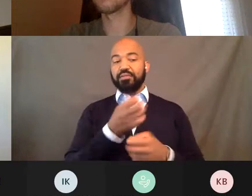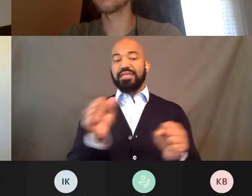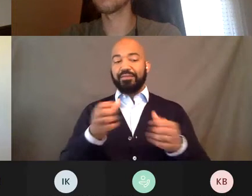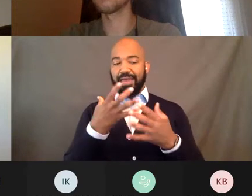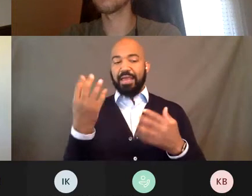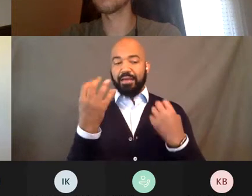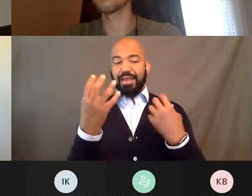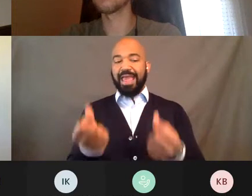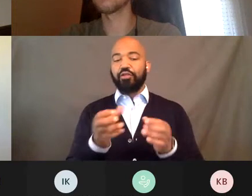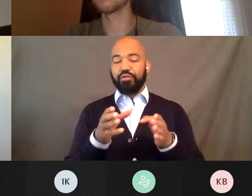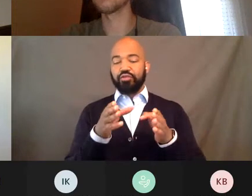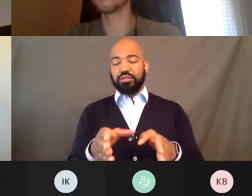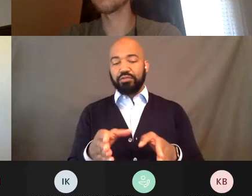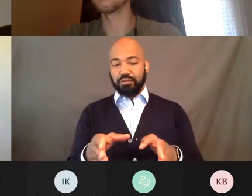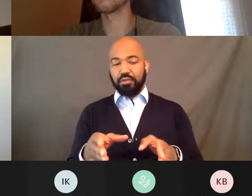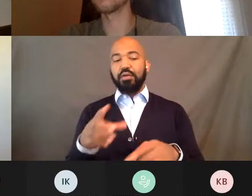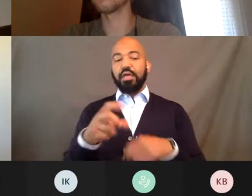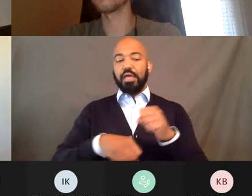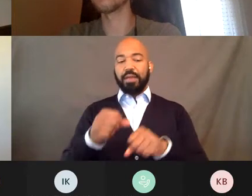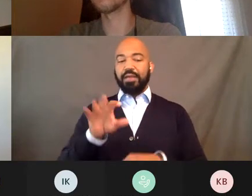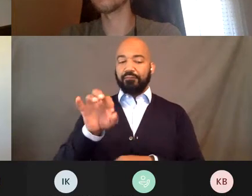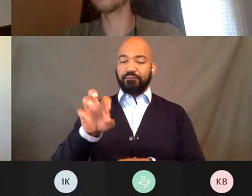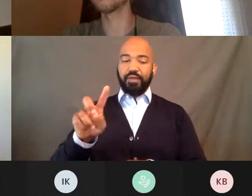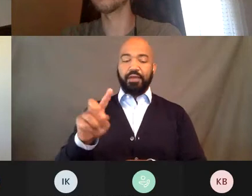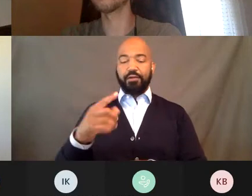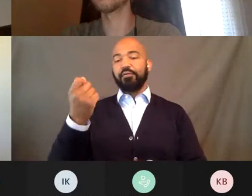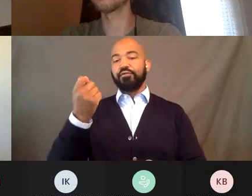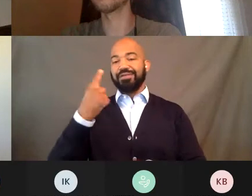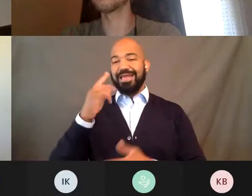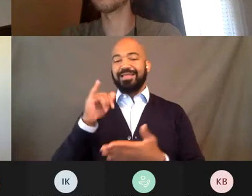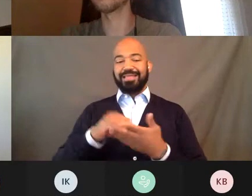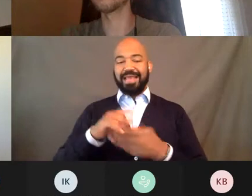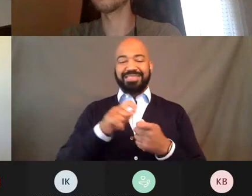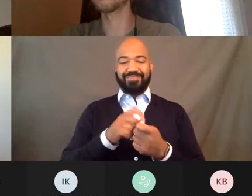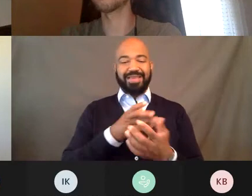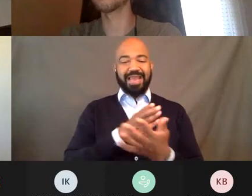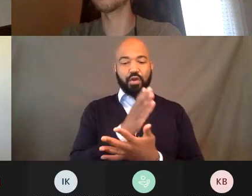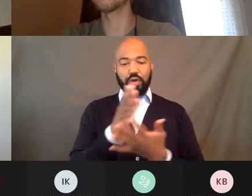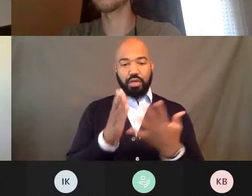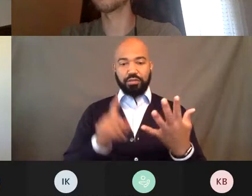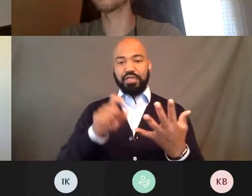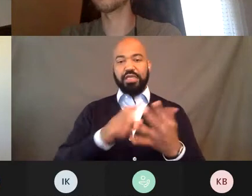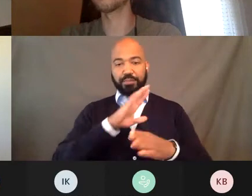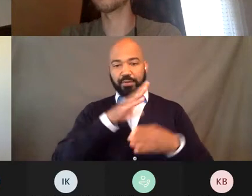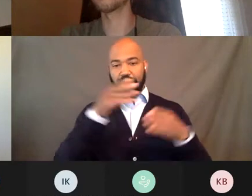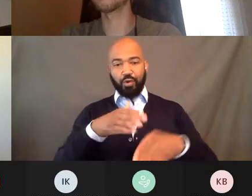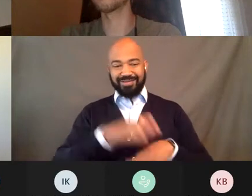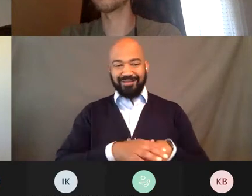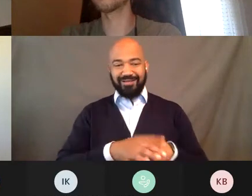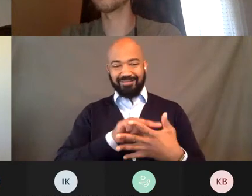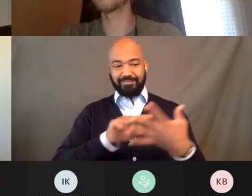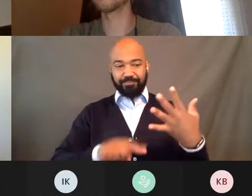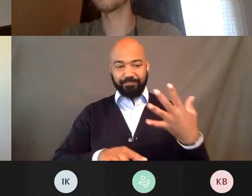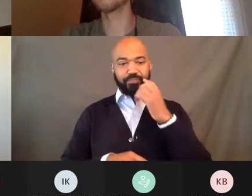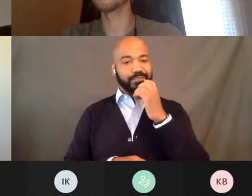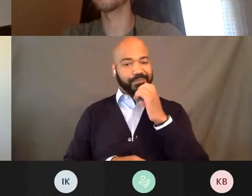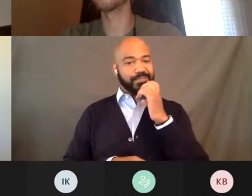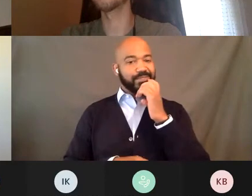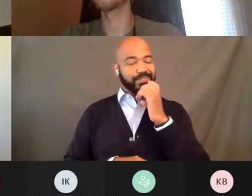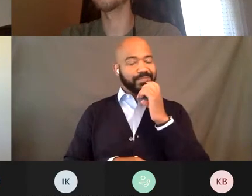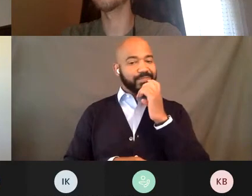that our lawmakers know that those particular areas need to be focused on. So we're going to move on to